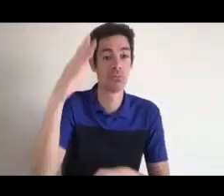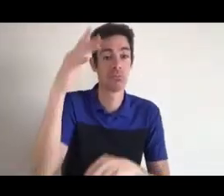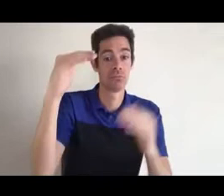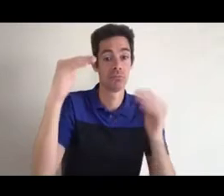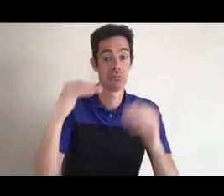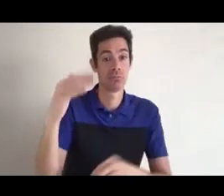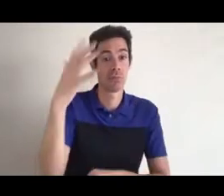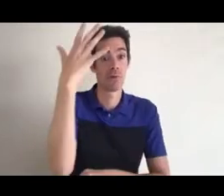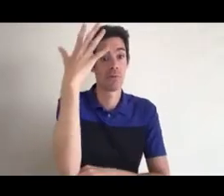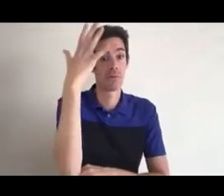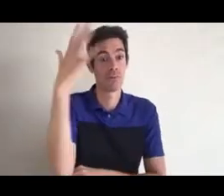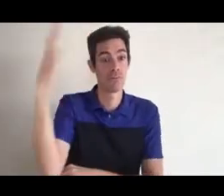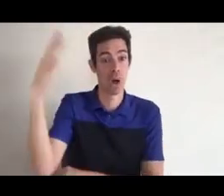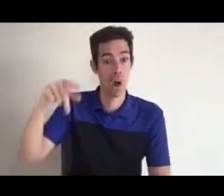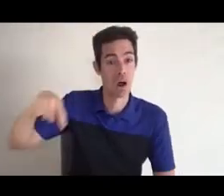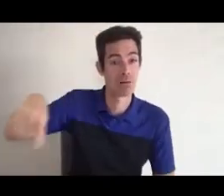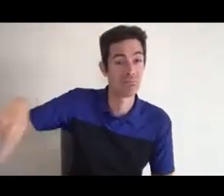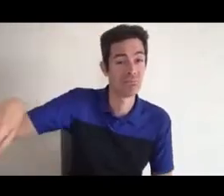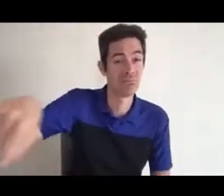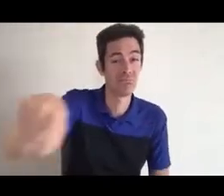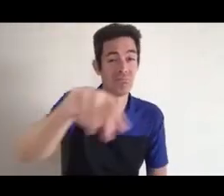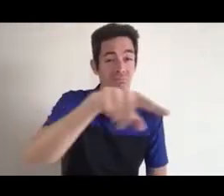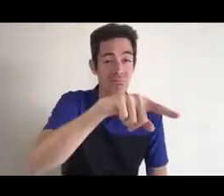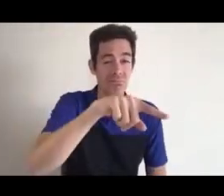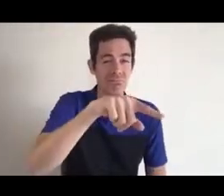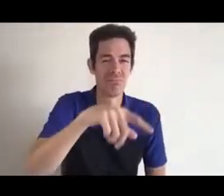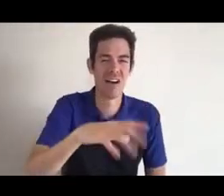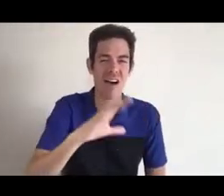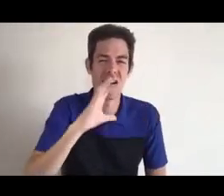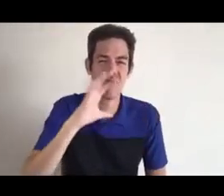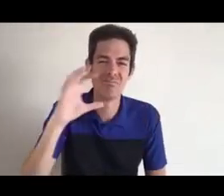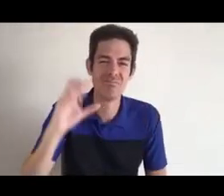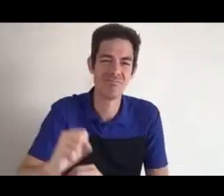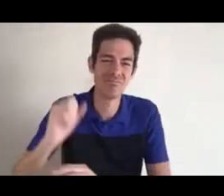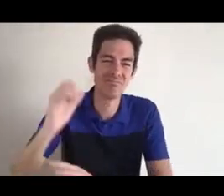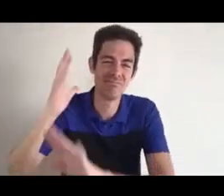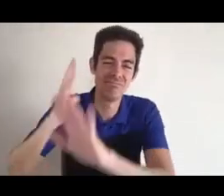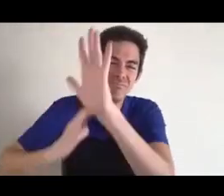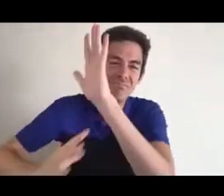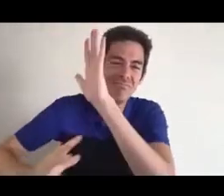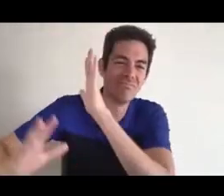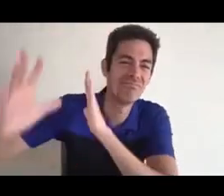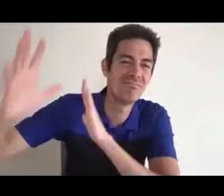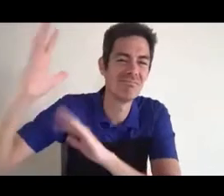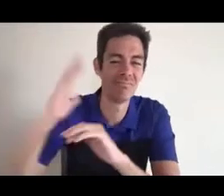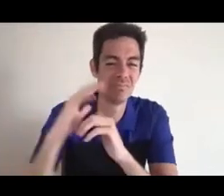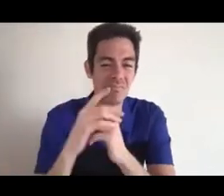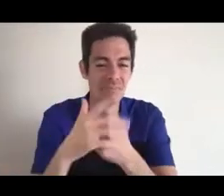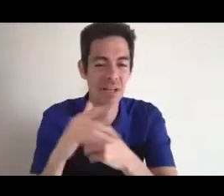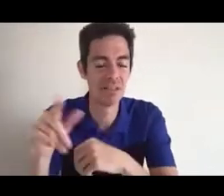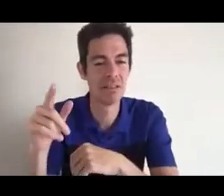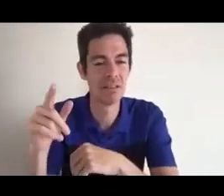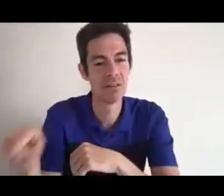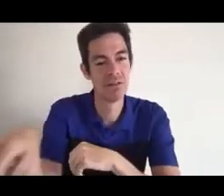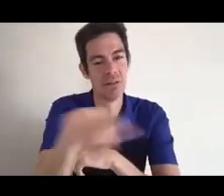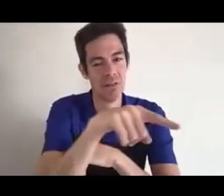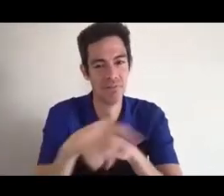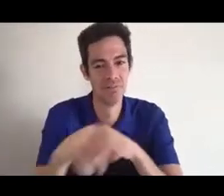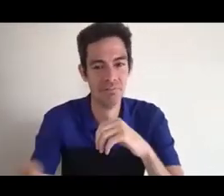general. The forest, pointing at the forest, is